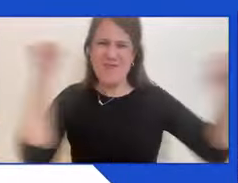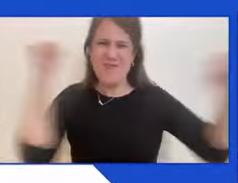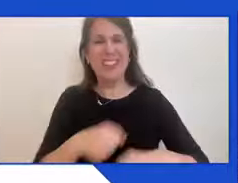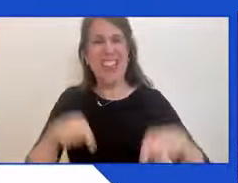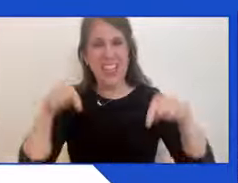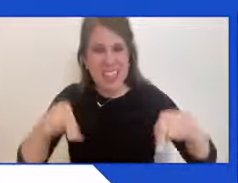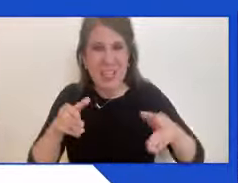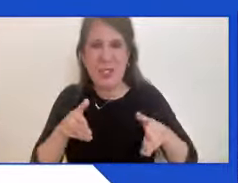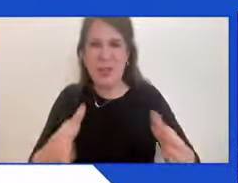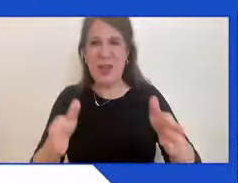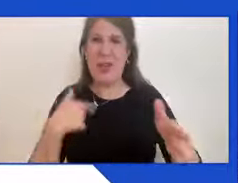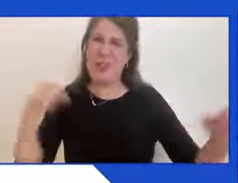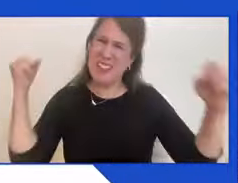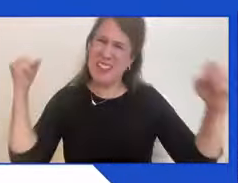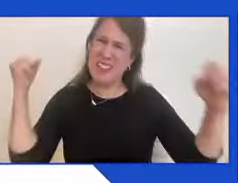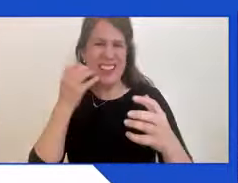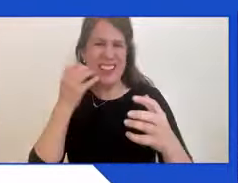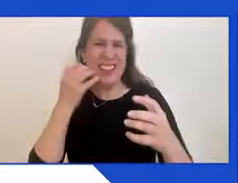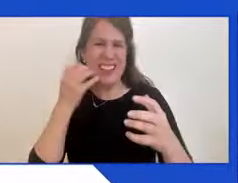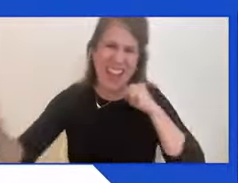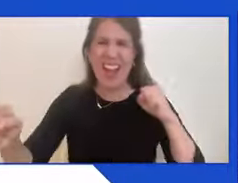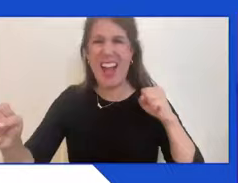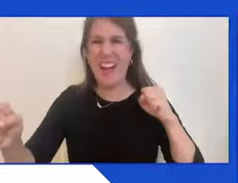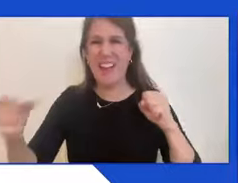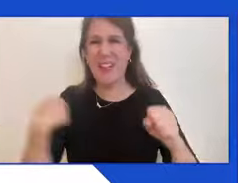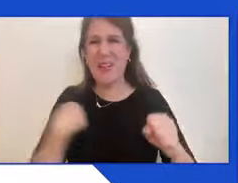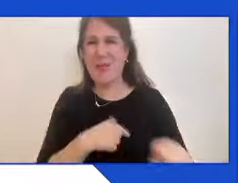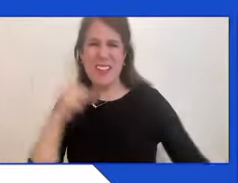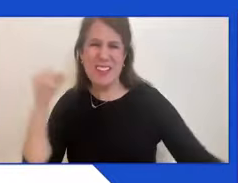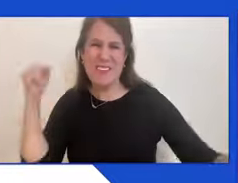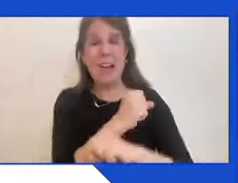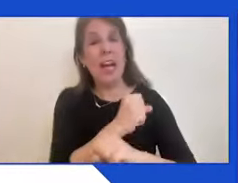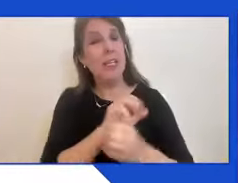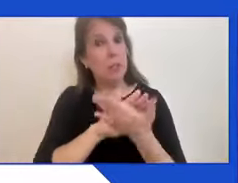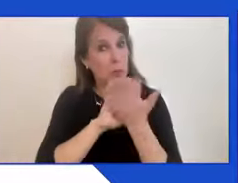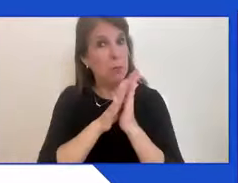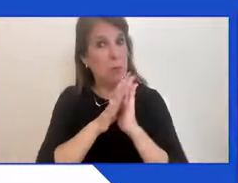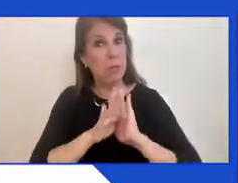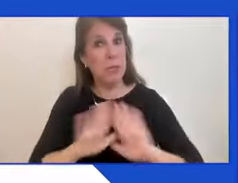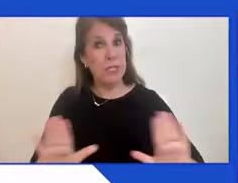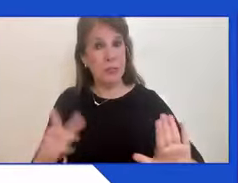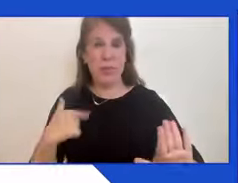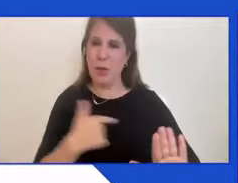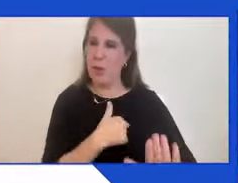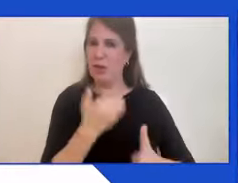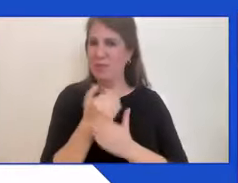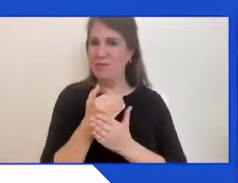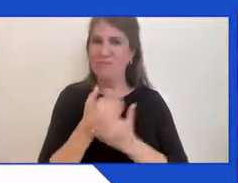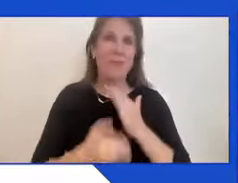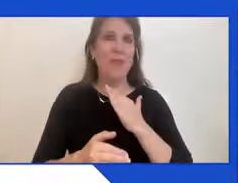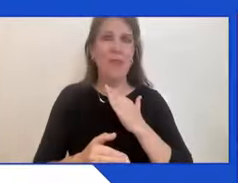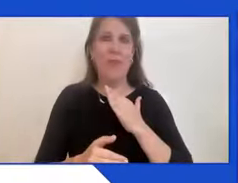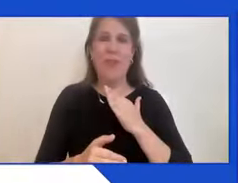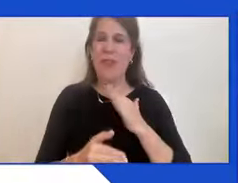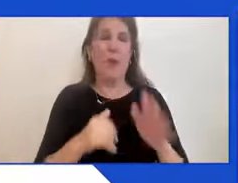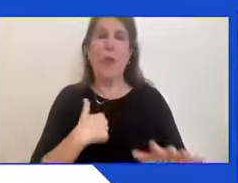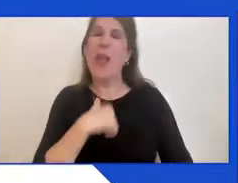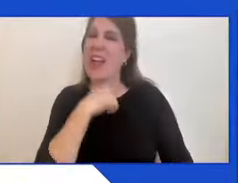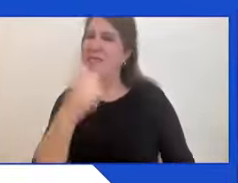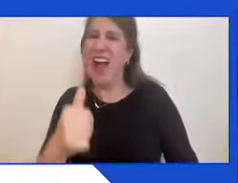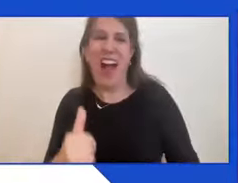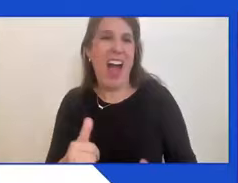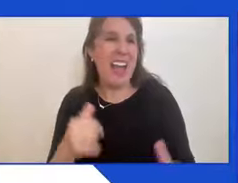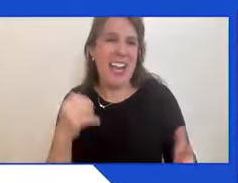We fight loudly and we fight peacefully. We are far from helpless. We are